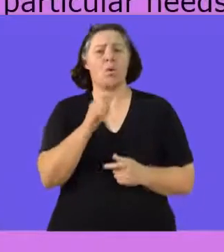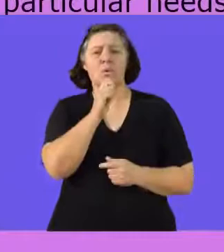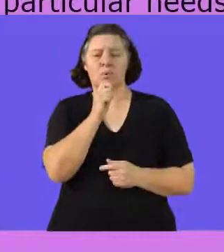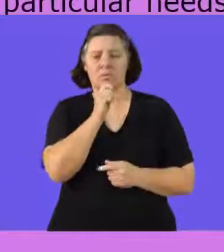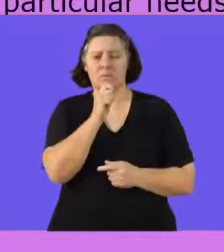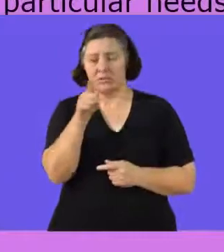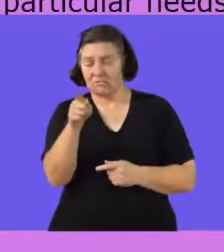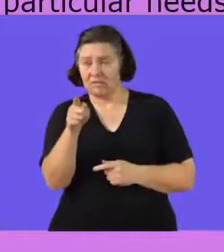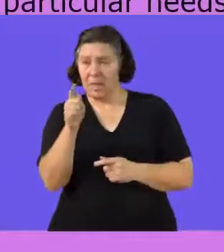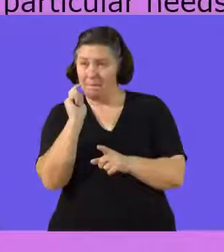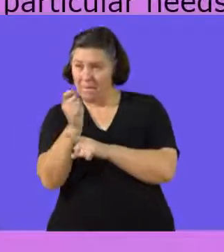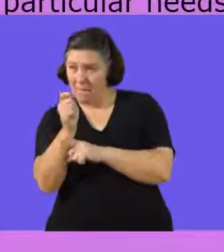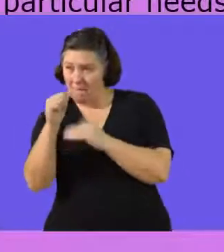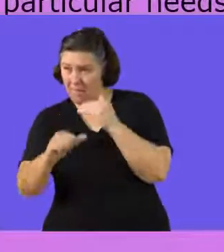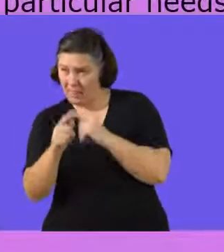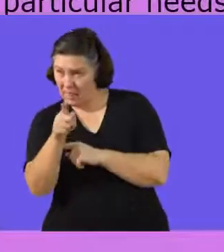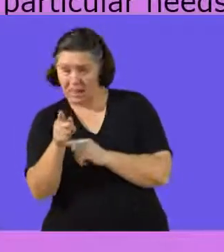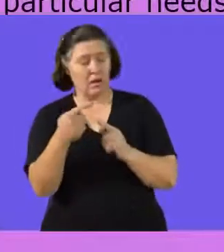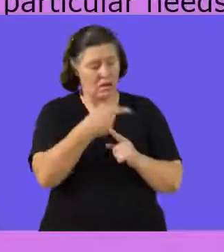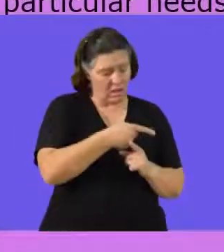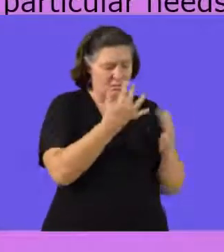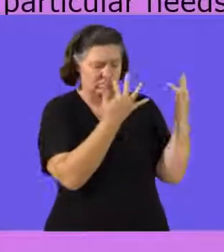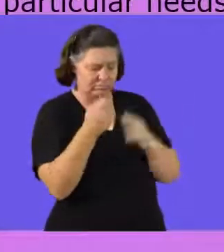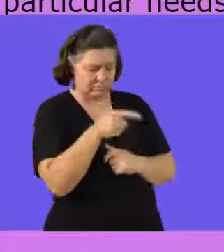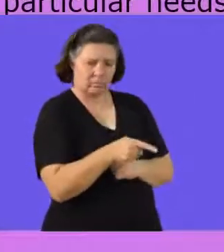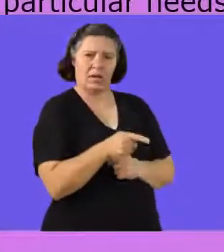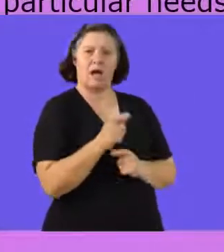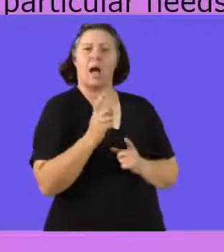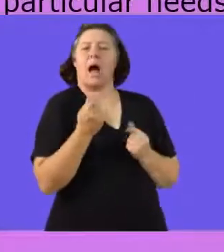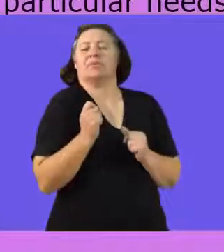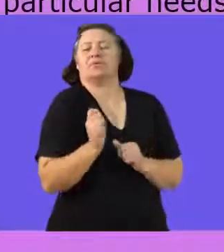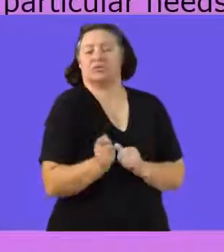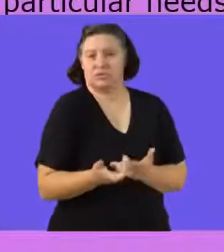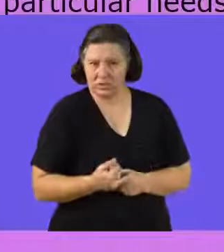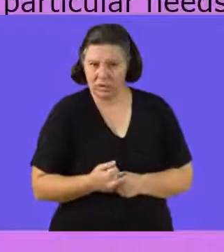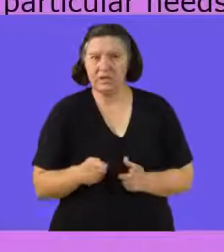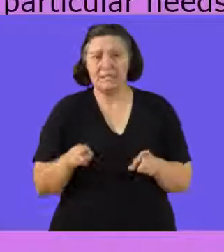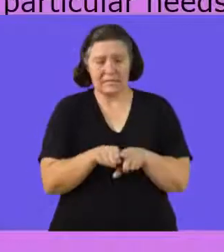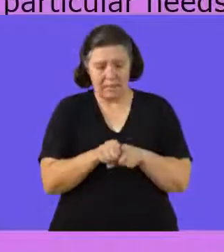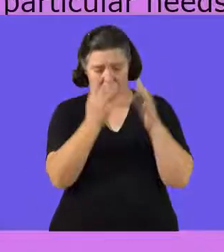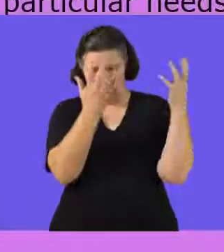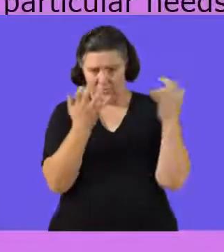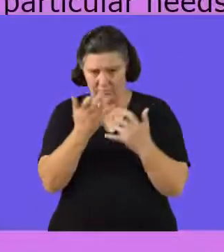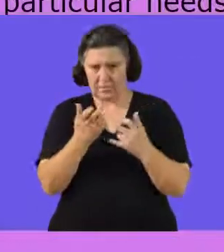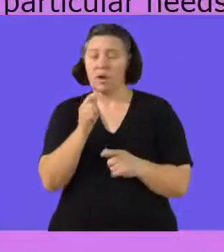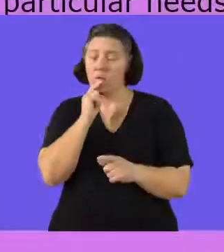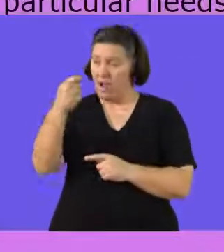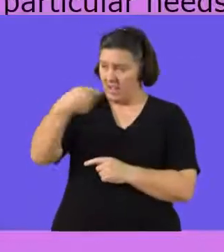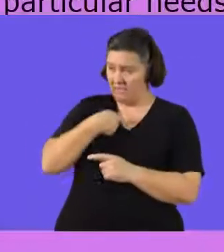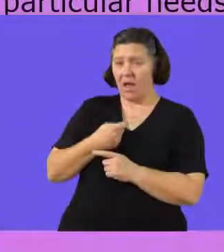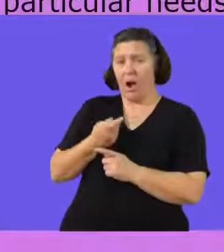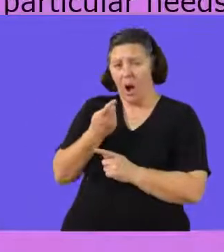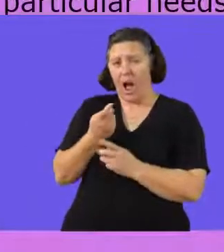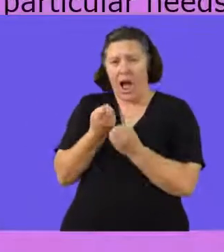or using given tariffs and or different formulae. Then also, calculate usage using given